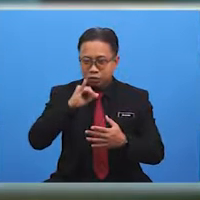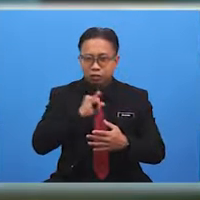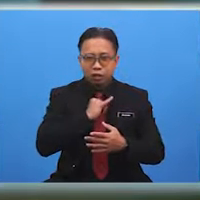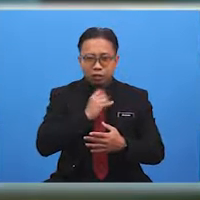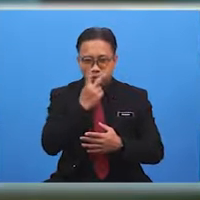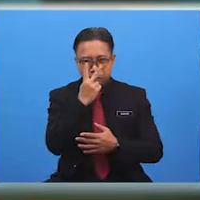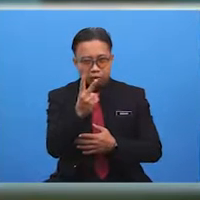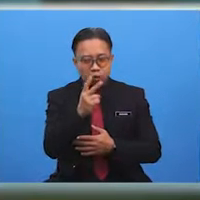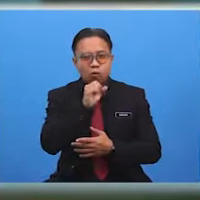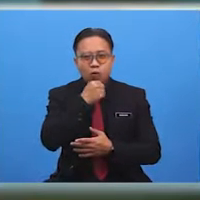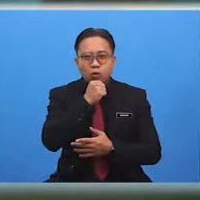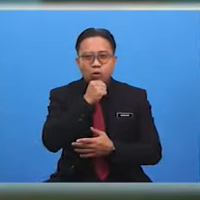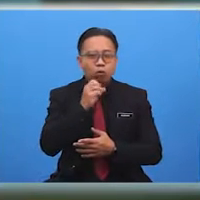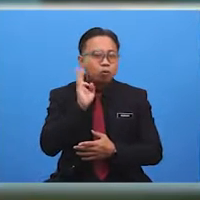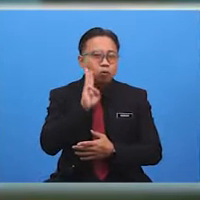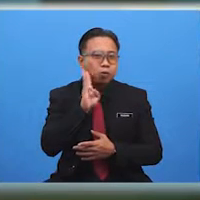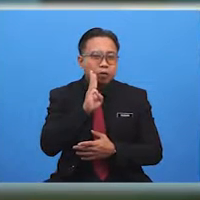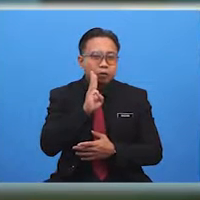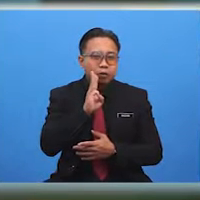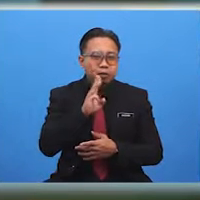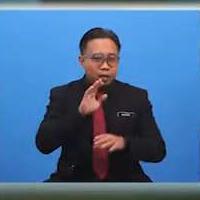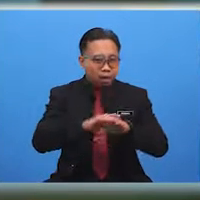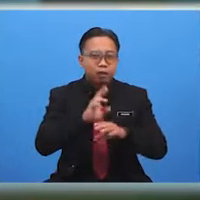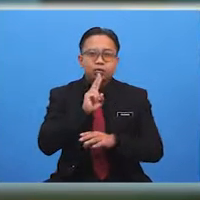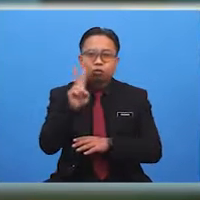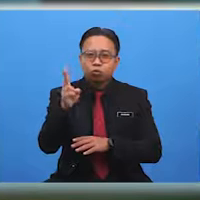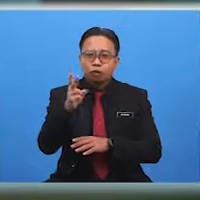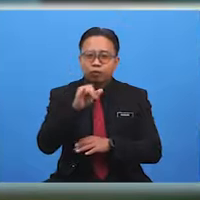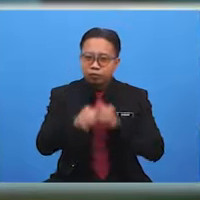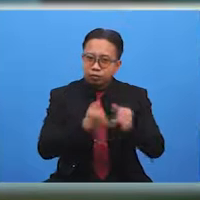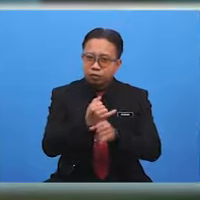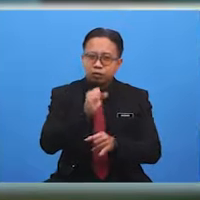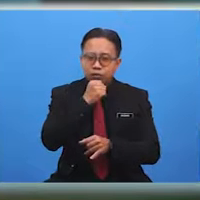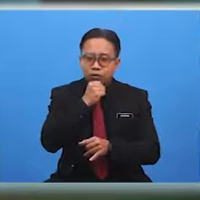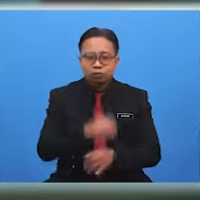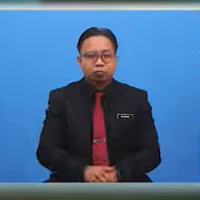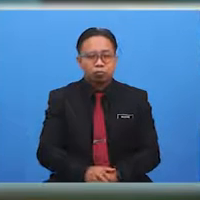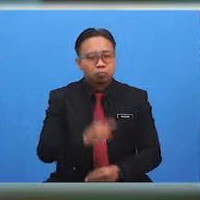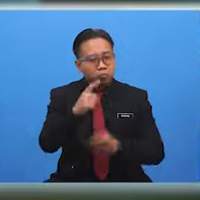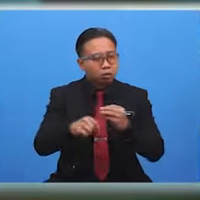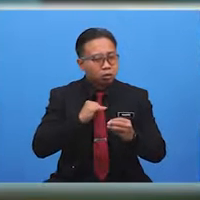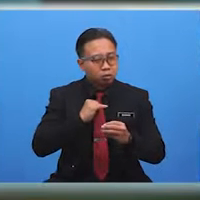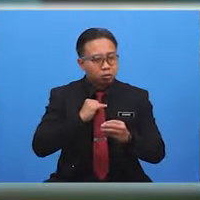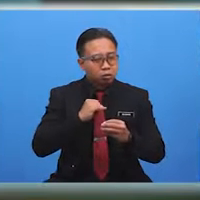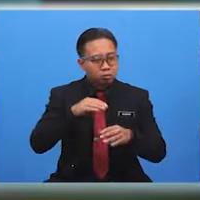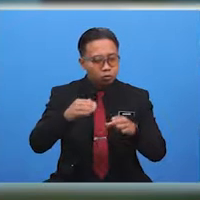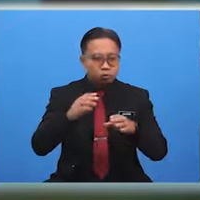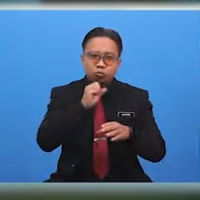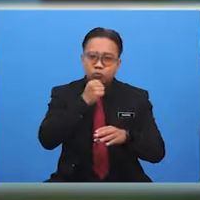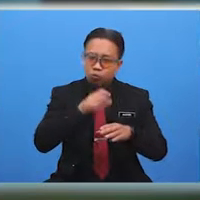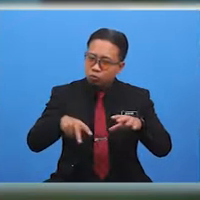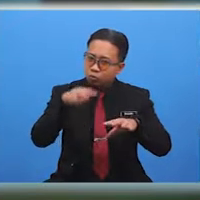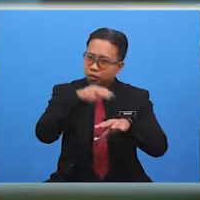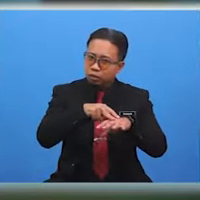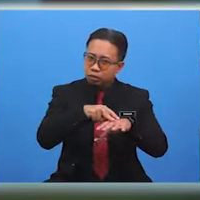old woman at 12 years old. As I became older, I learned that the superstitions in